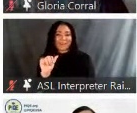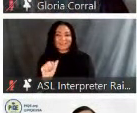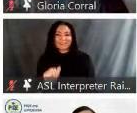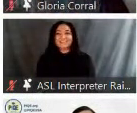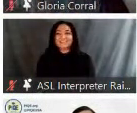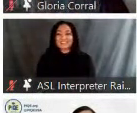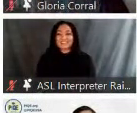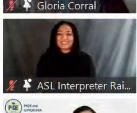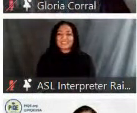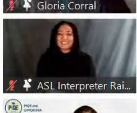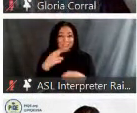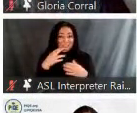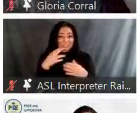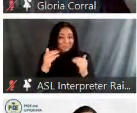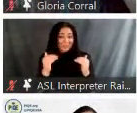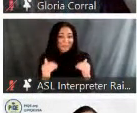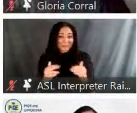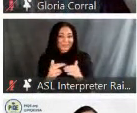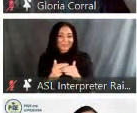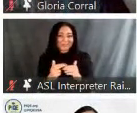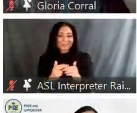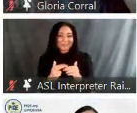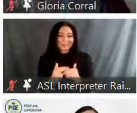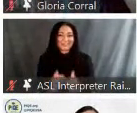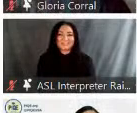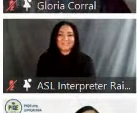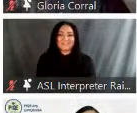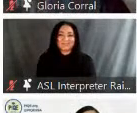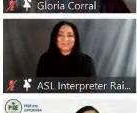Can we move on to the next slide?